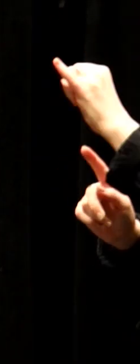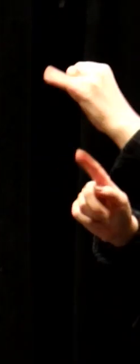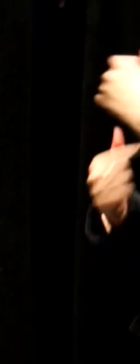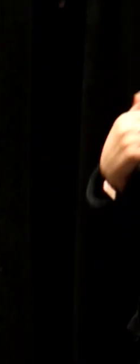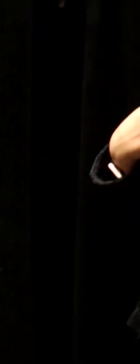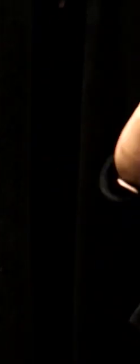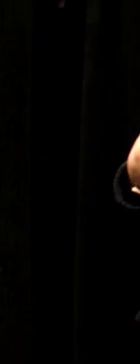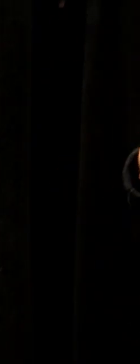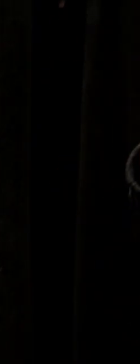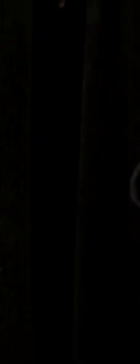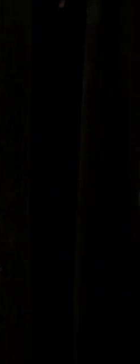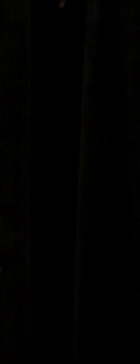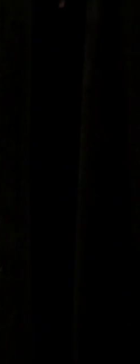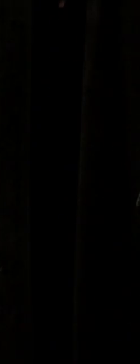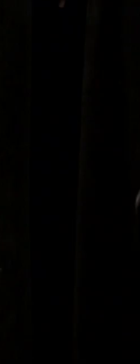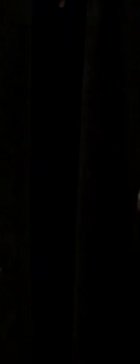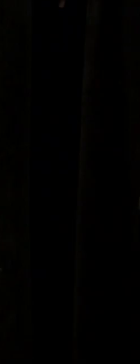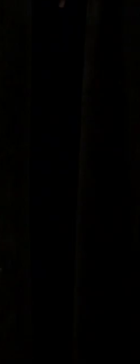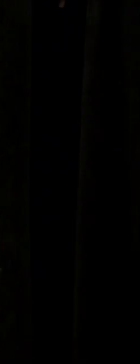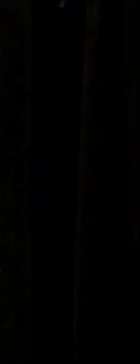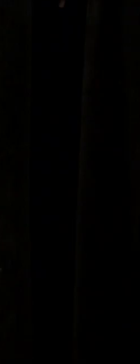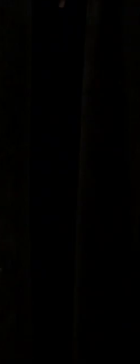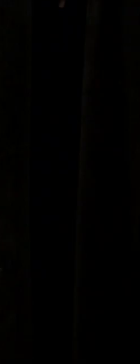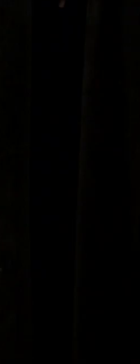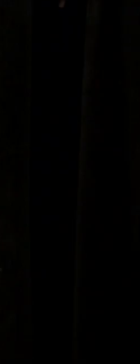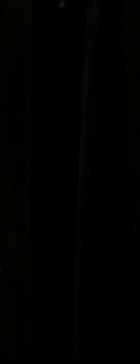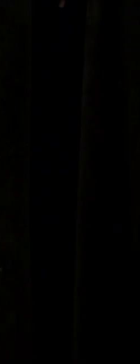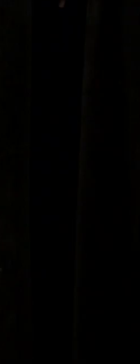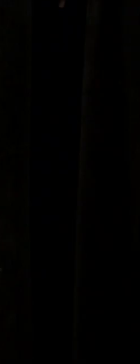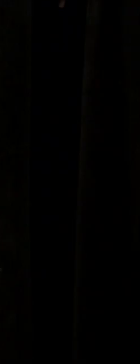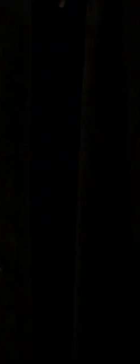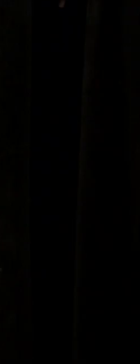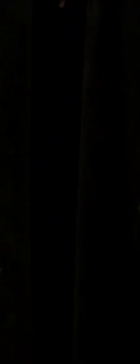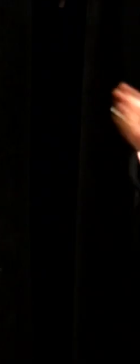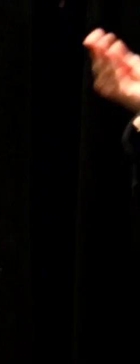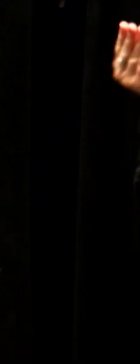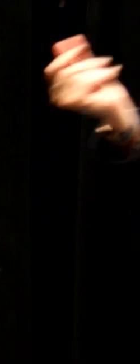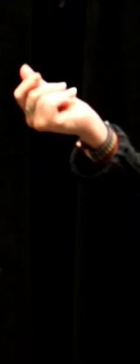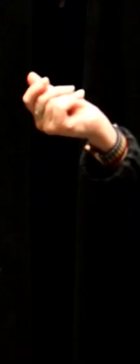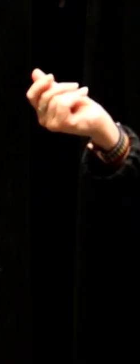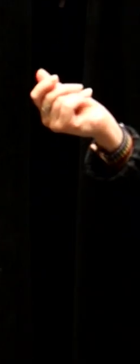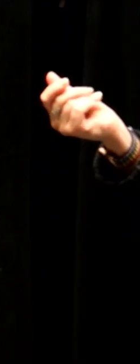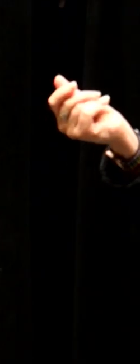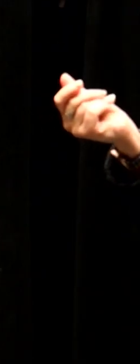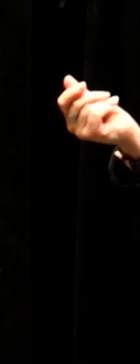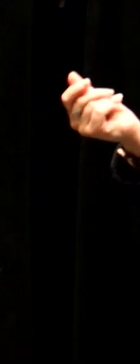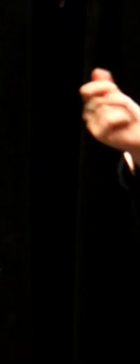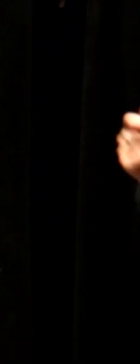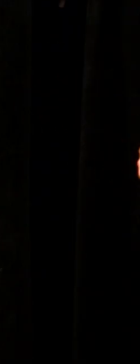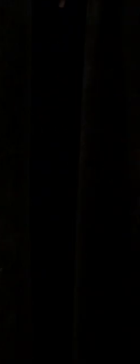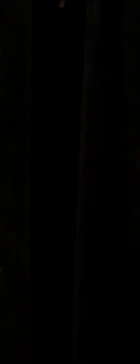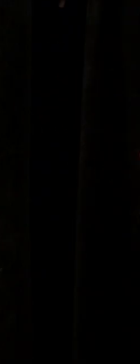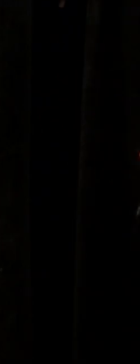work, but I don't use it to find solutions. I use it more for